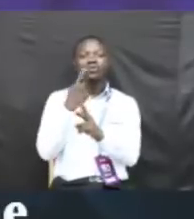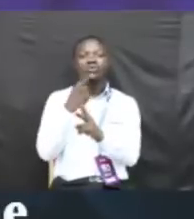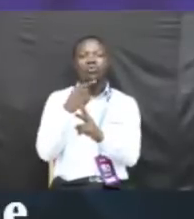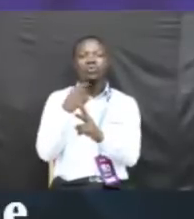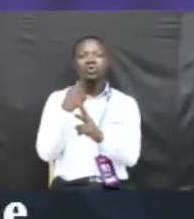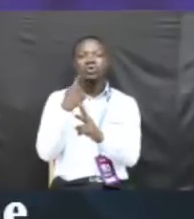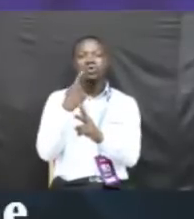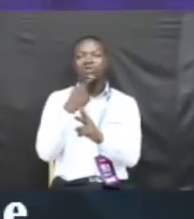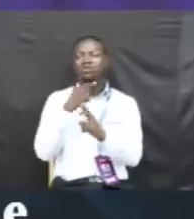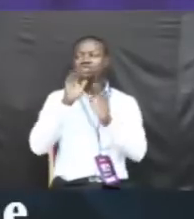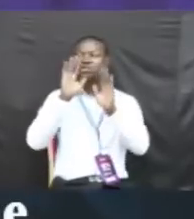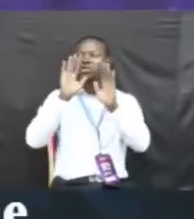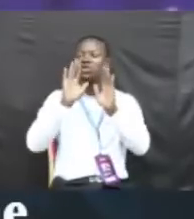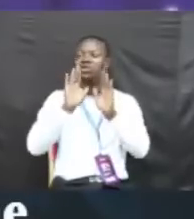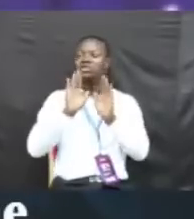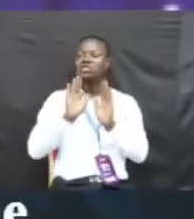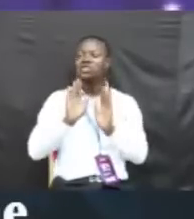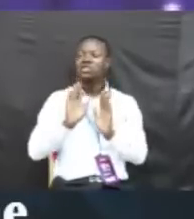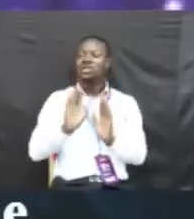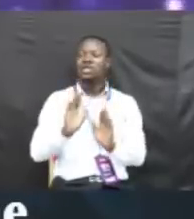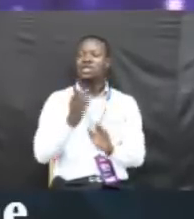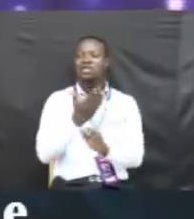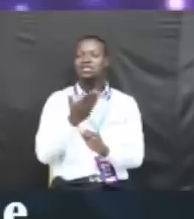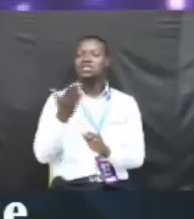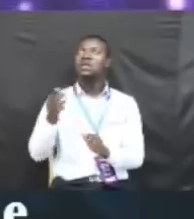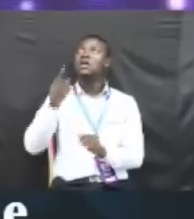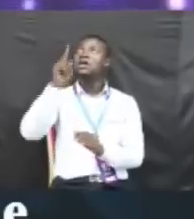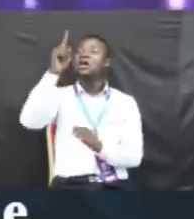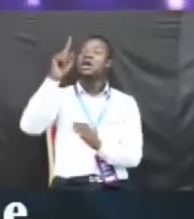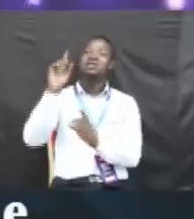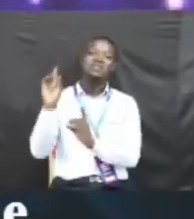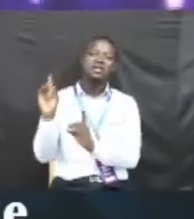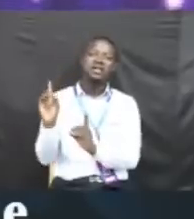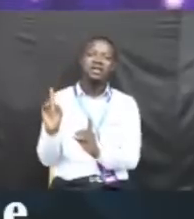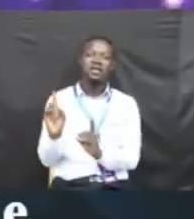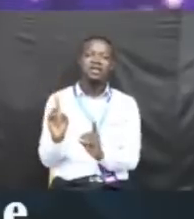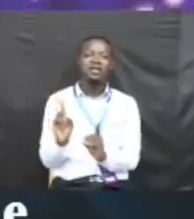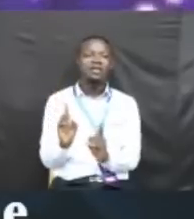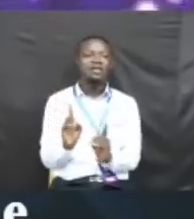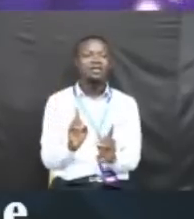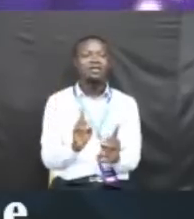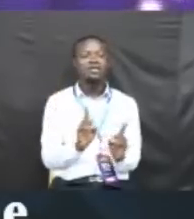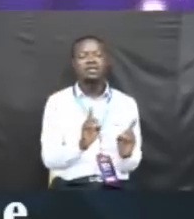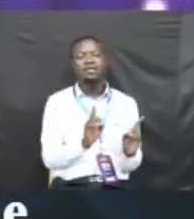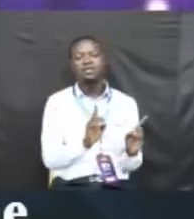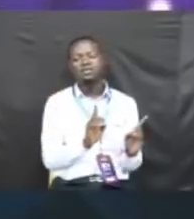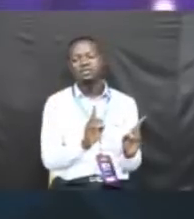Who wonder things are done